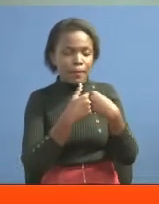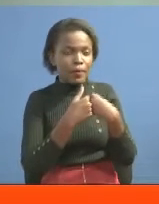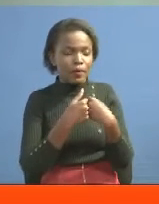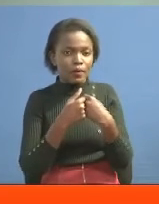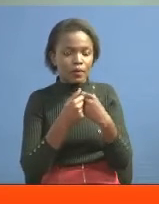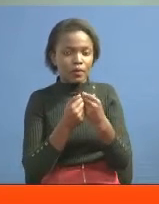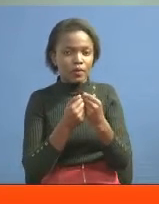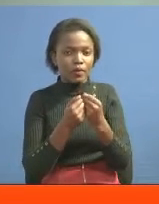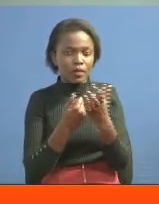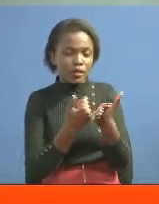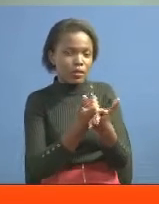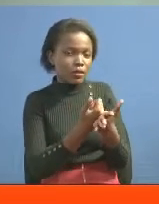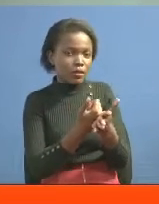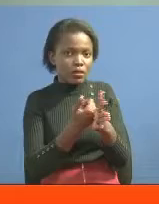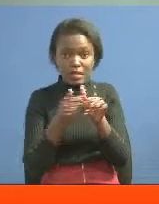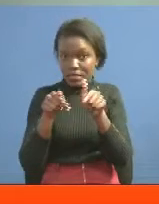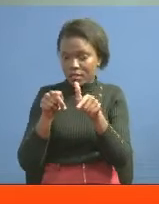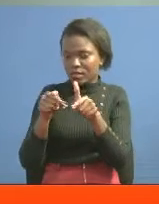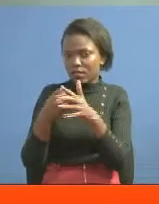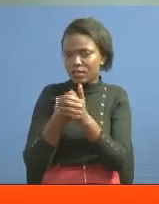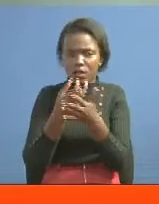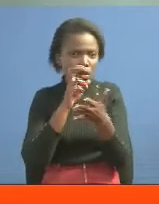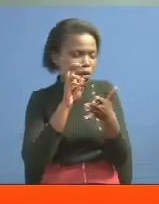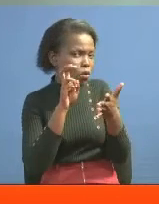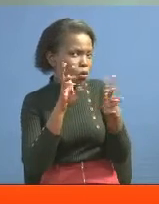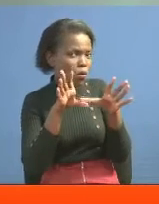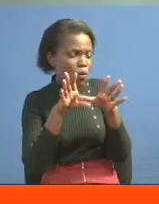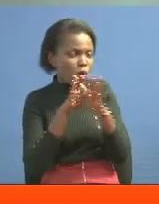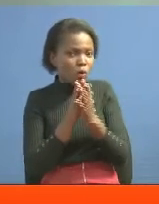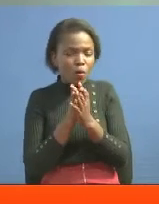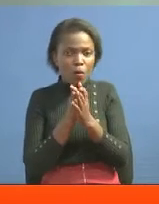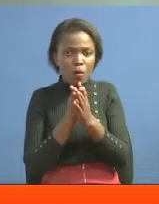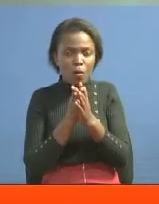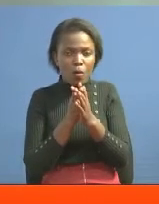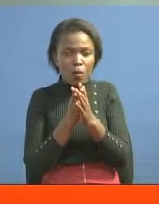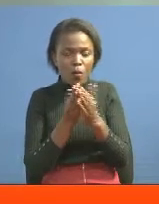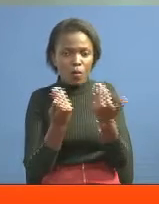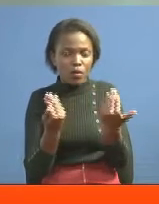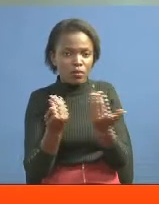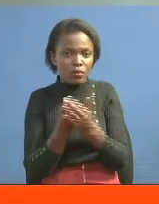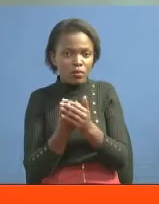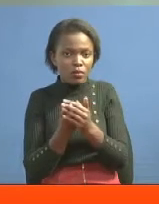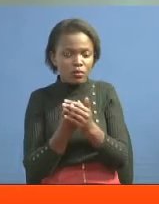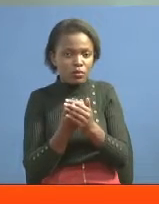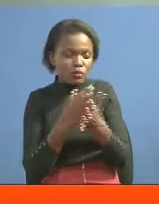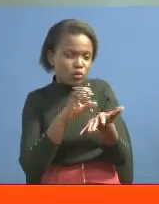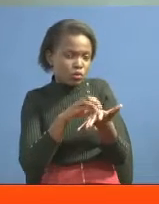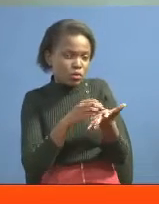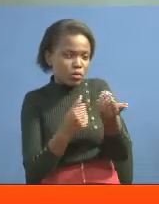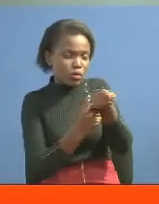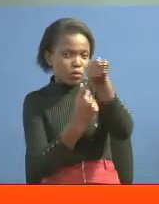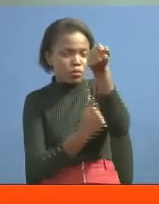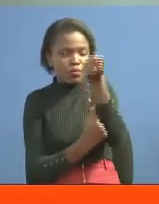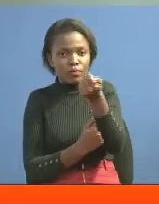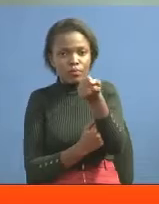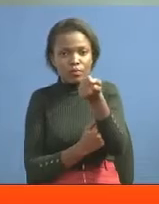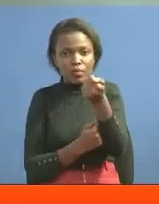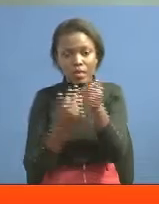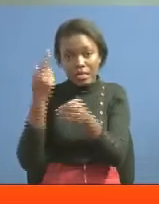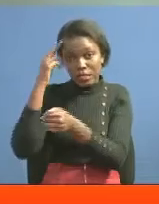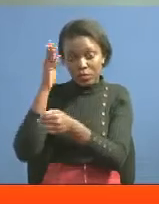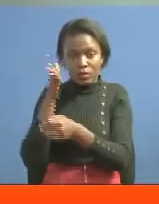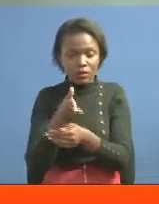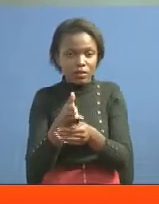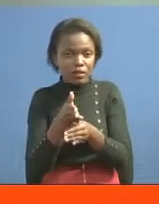here to point out some important issues that we need to know and solutions that may improve our situation. For this reason,